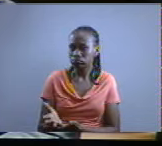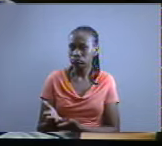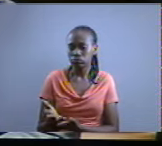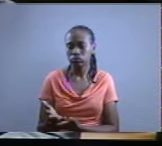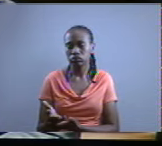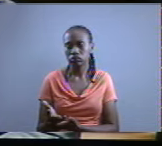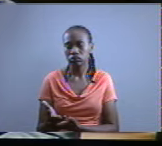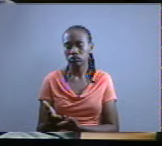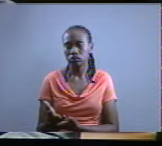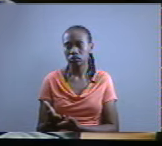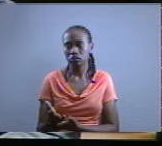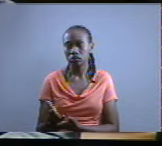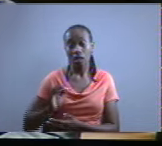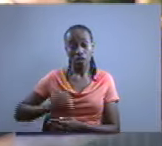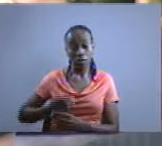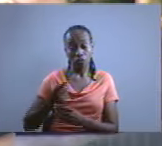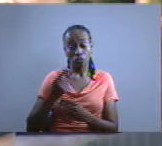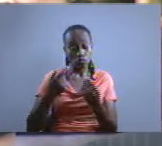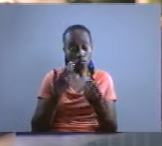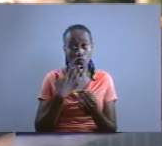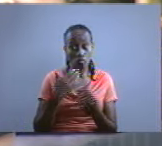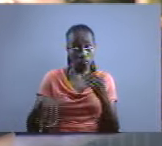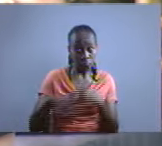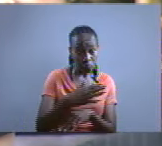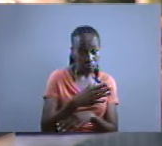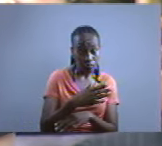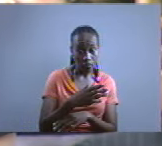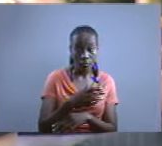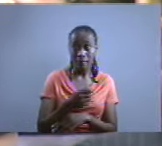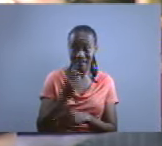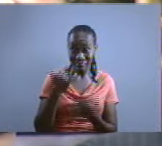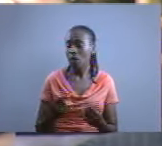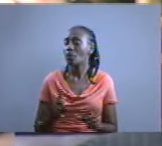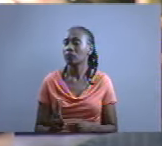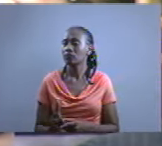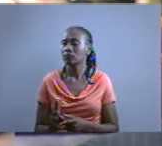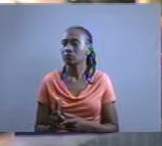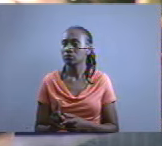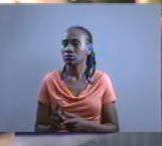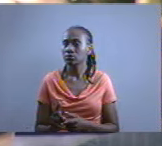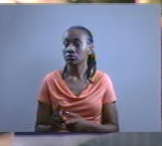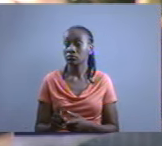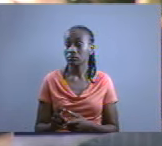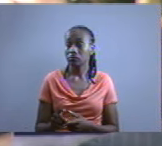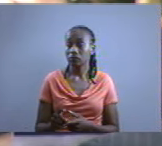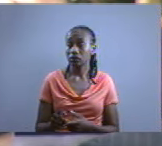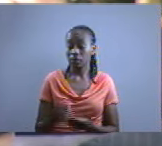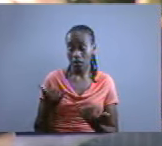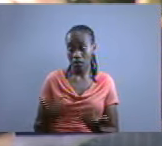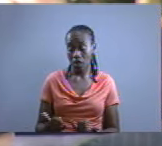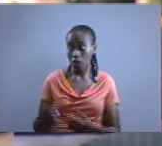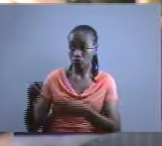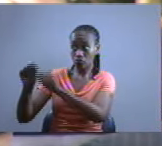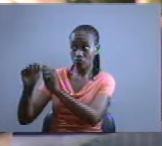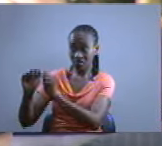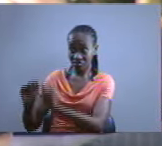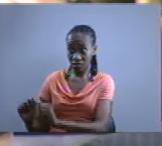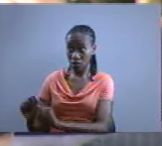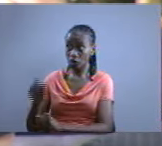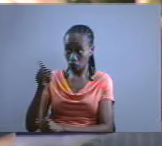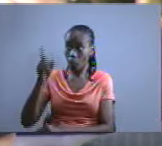Honourable Kalyan must withdraw because she was misleading the House, then clearly we should ask the Honourable House Chairperson that he should